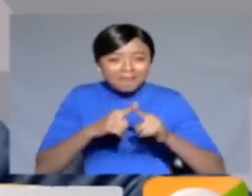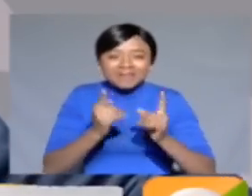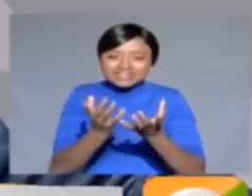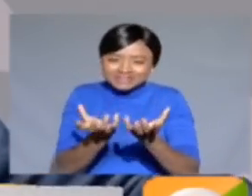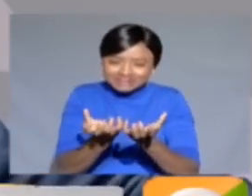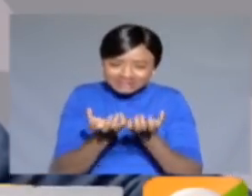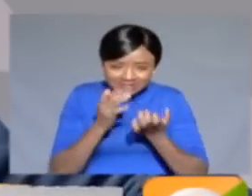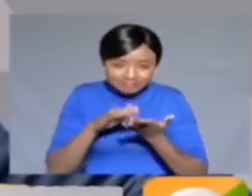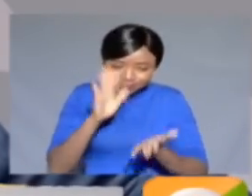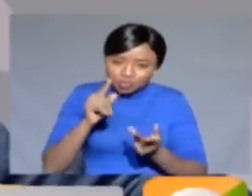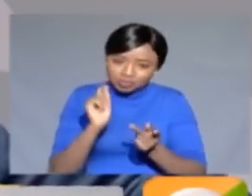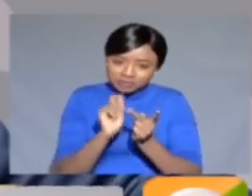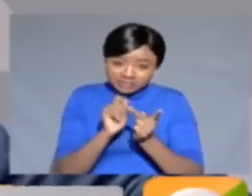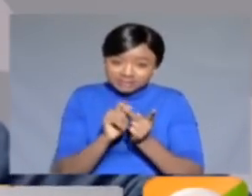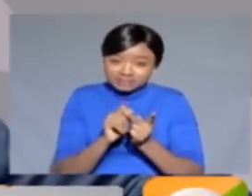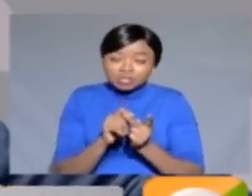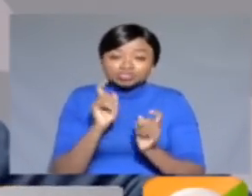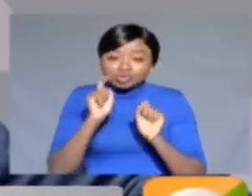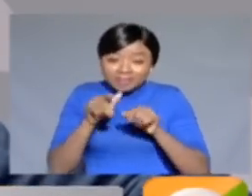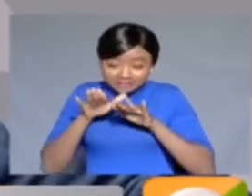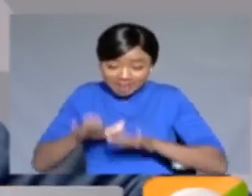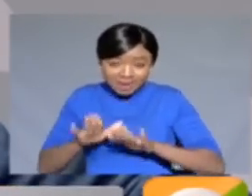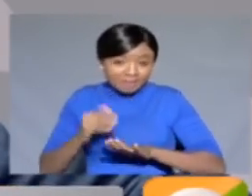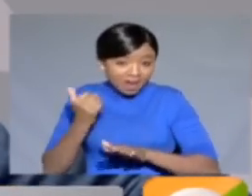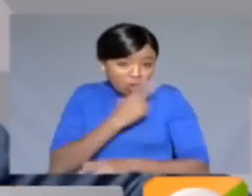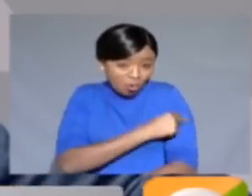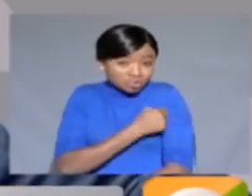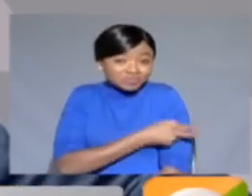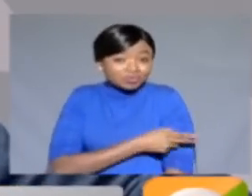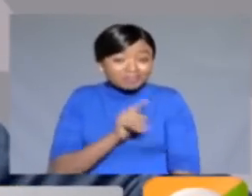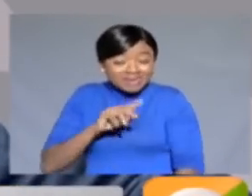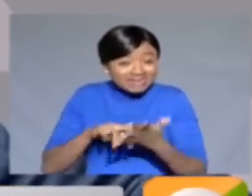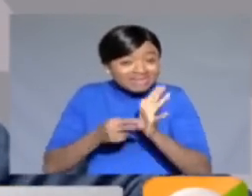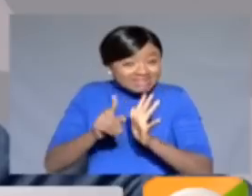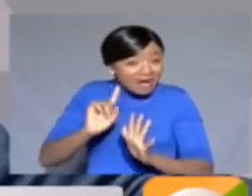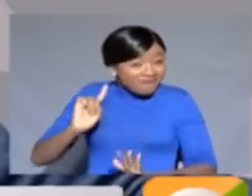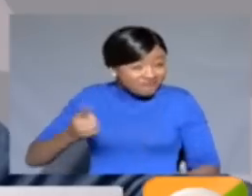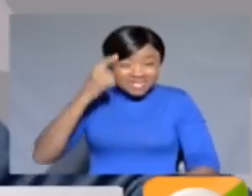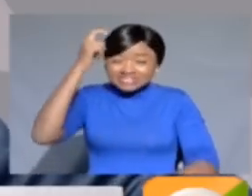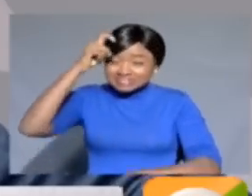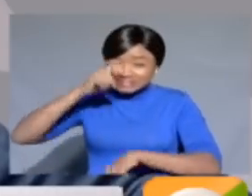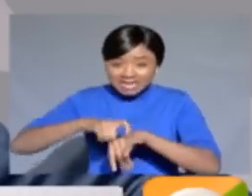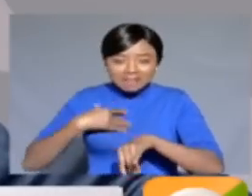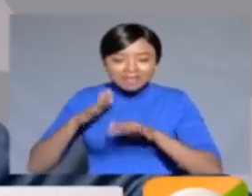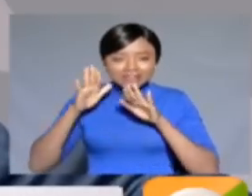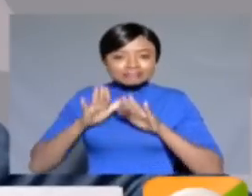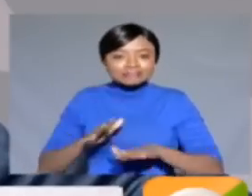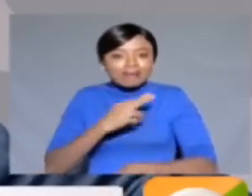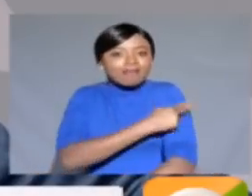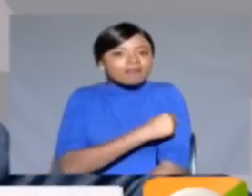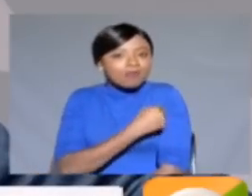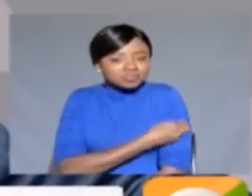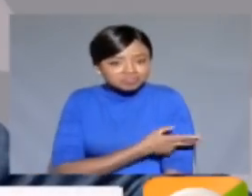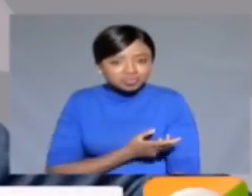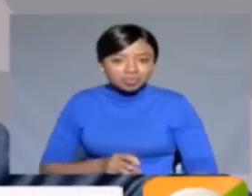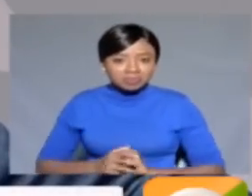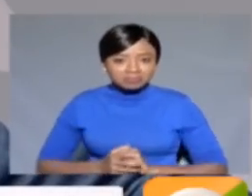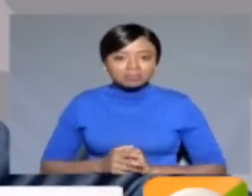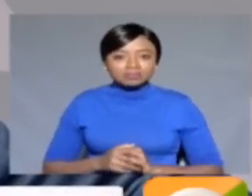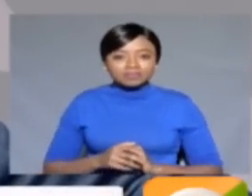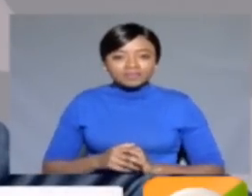you as soon as I can." It's actually the first time I'd ever been admitted in hospital. And so I went in on the Monday,